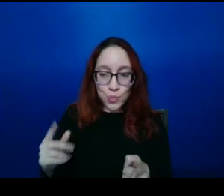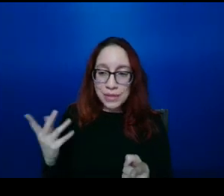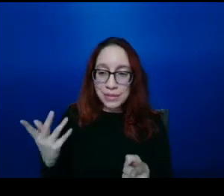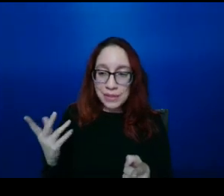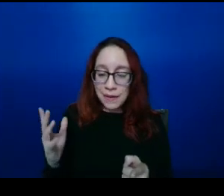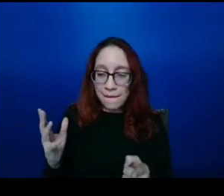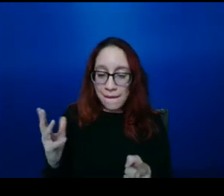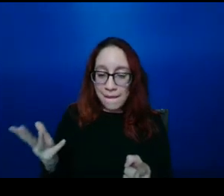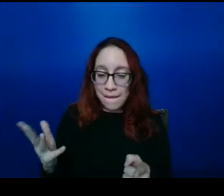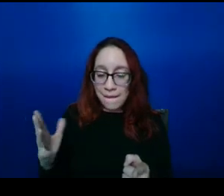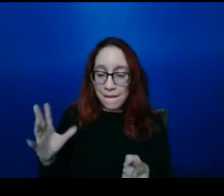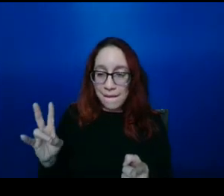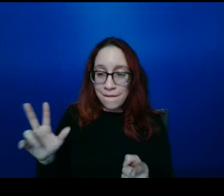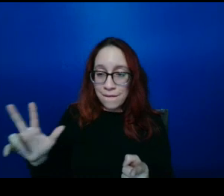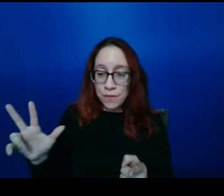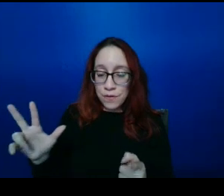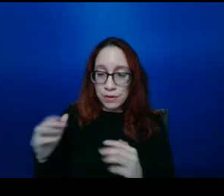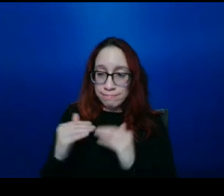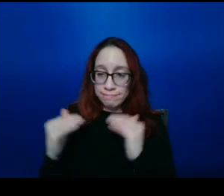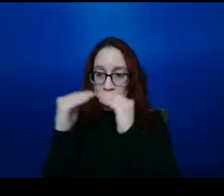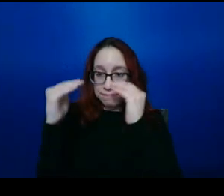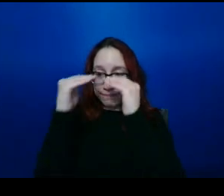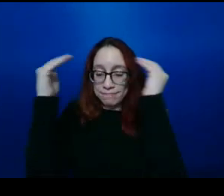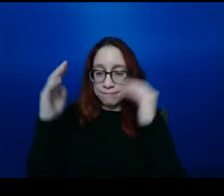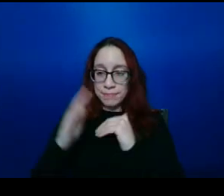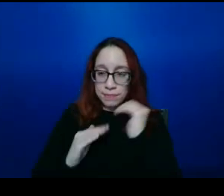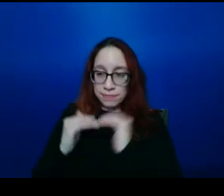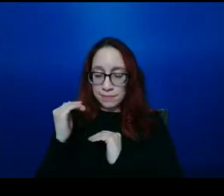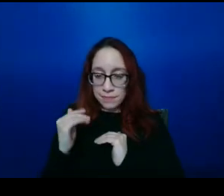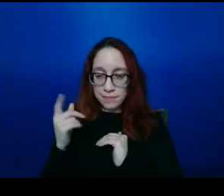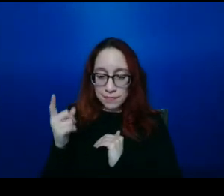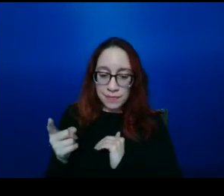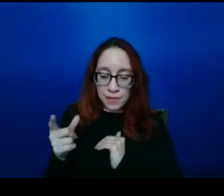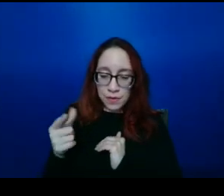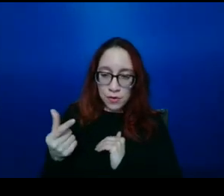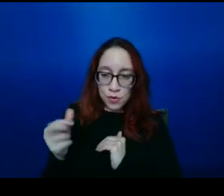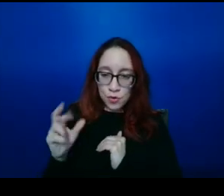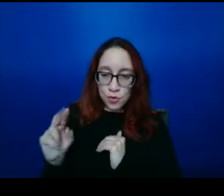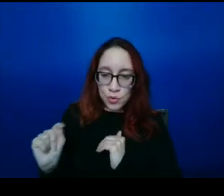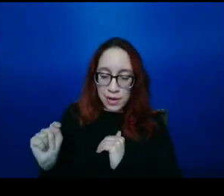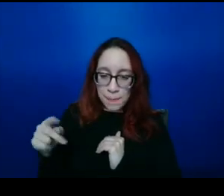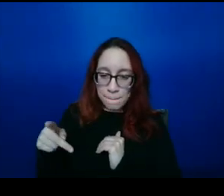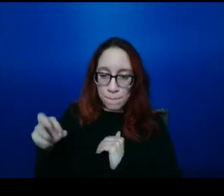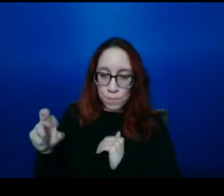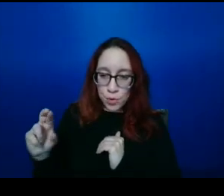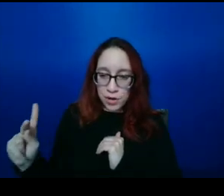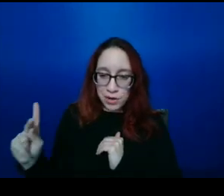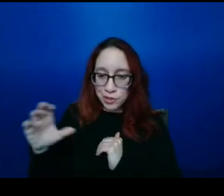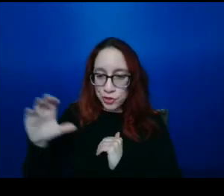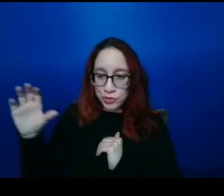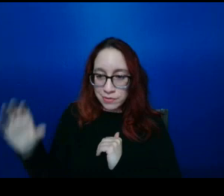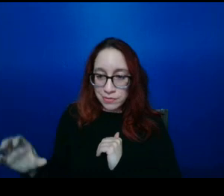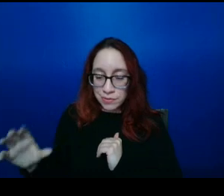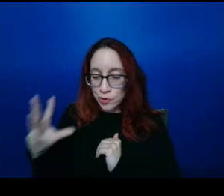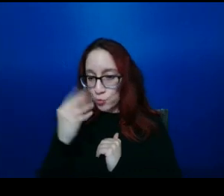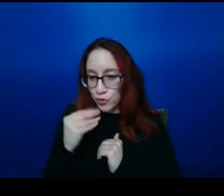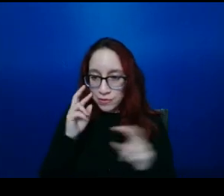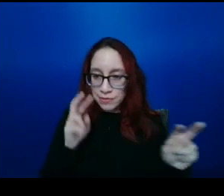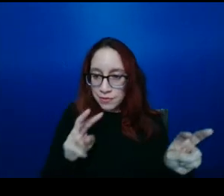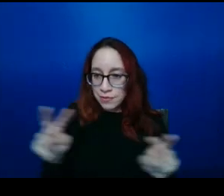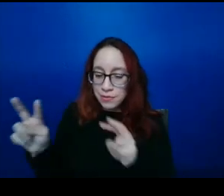here is this is a 73-story building right on Grant Park in Chicago within beautiful views,